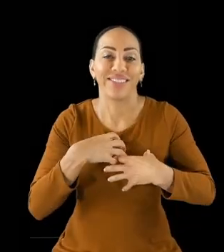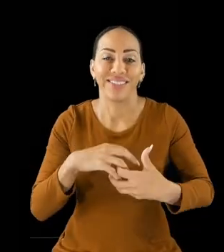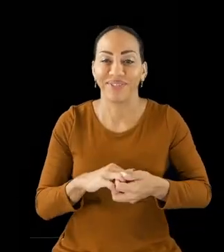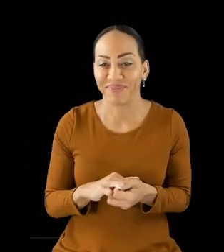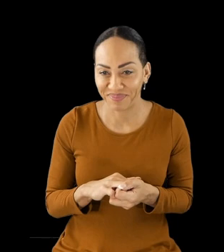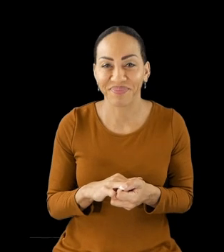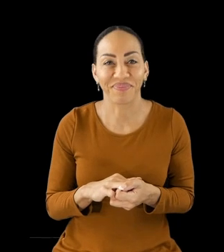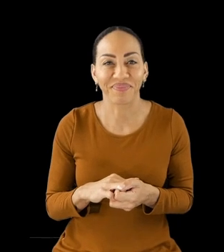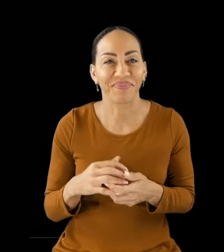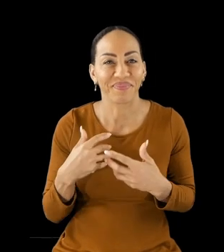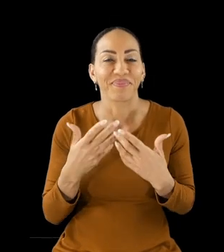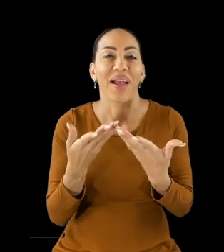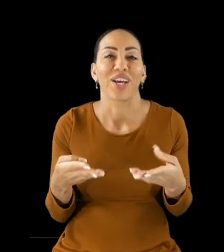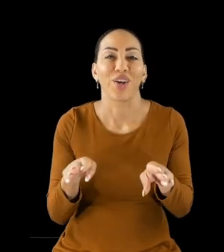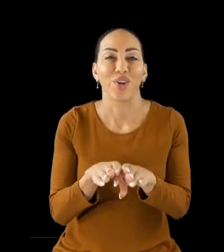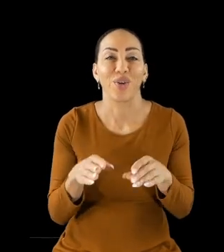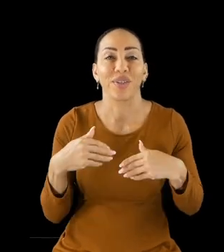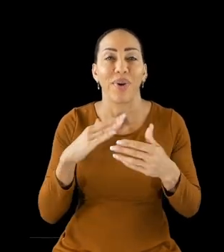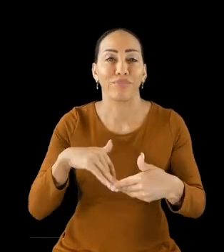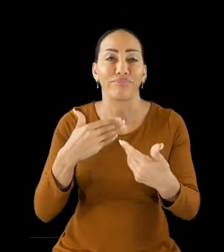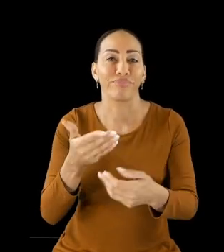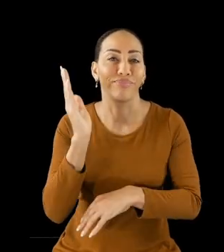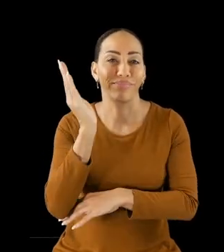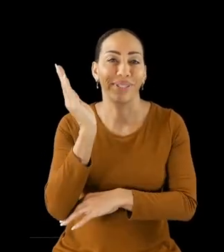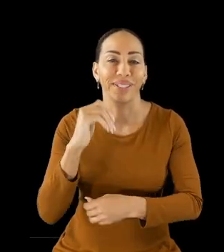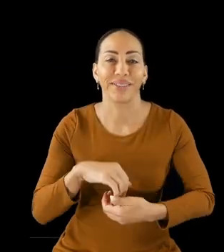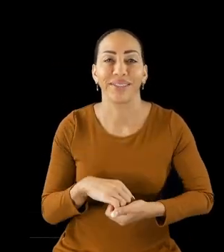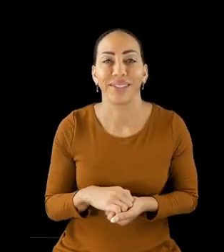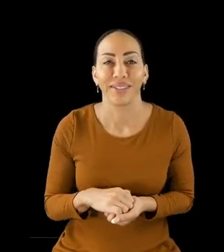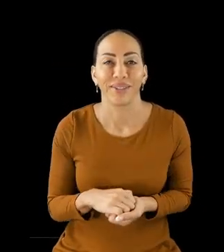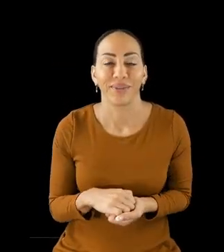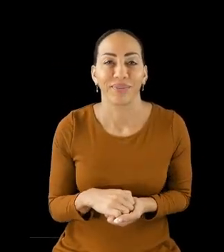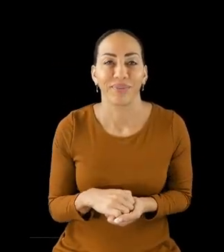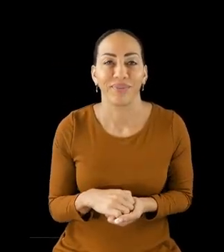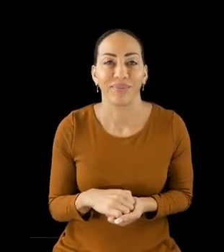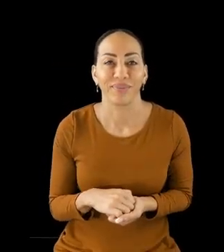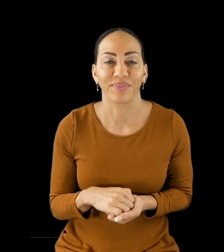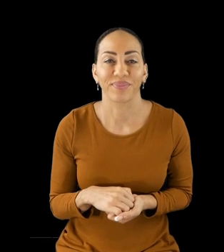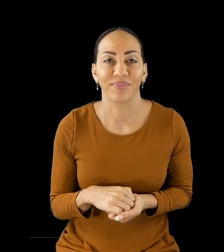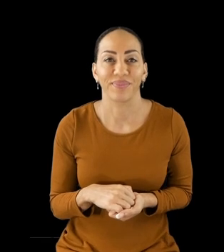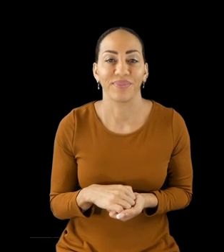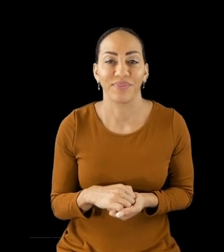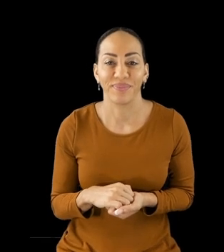Okay, and that concludes my presentation. Thank you.